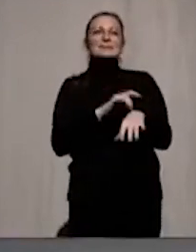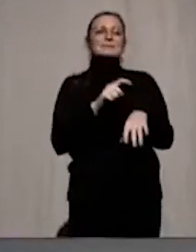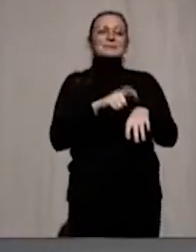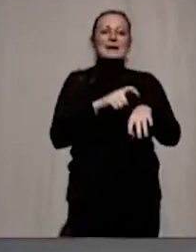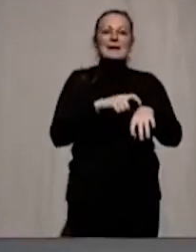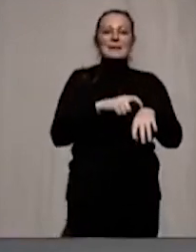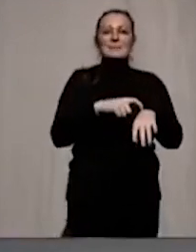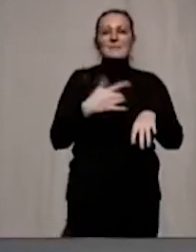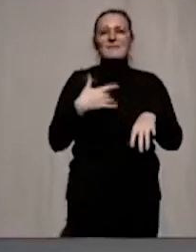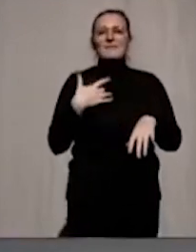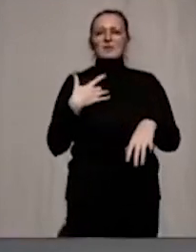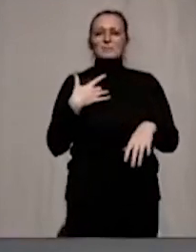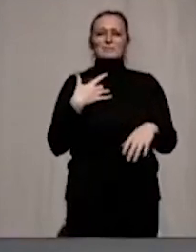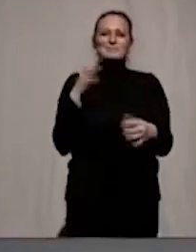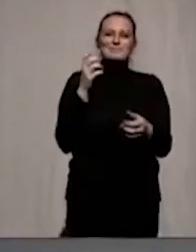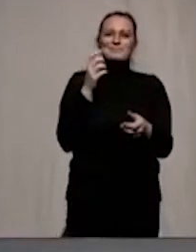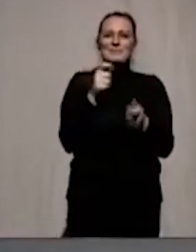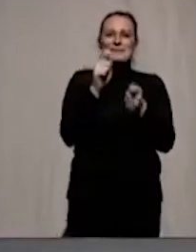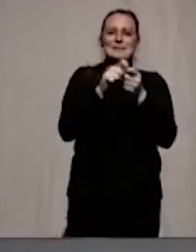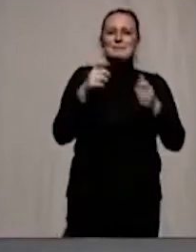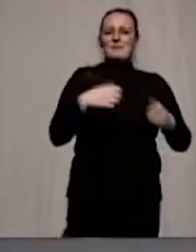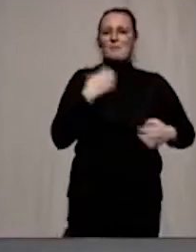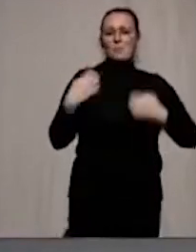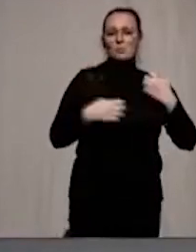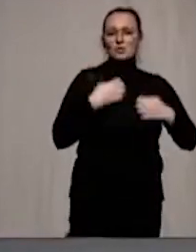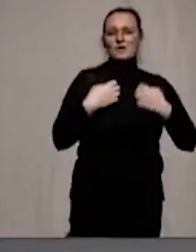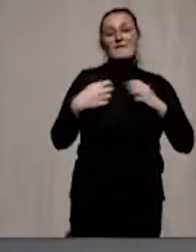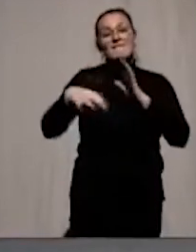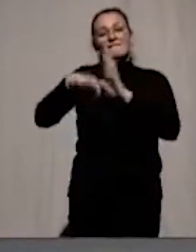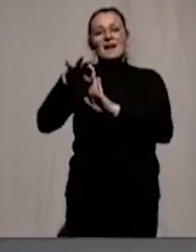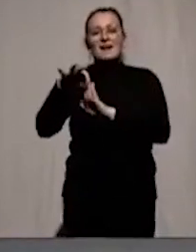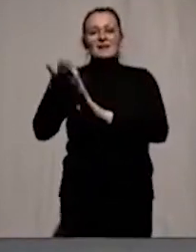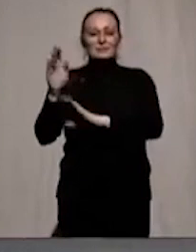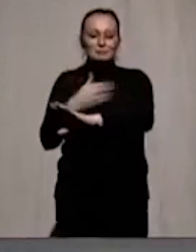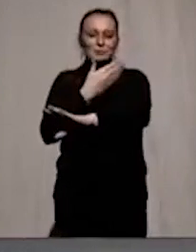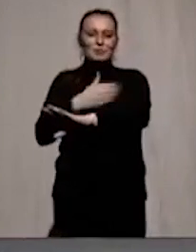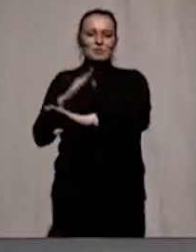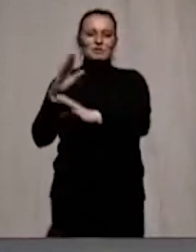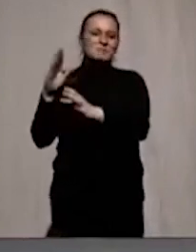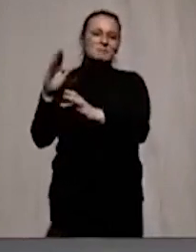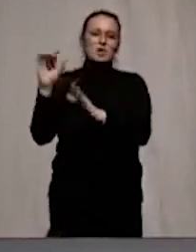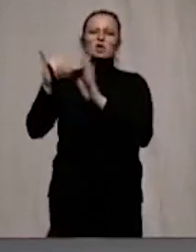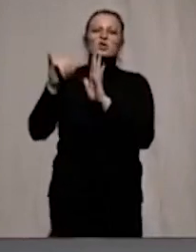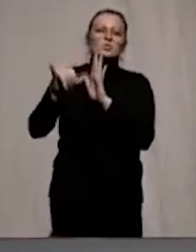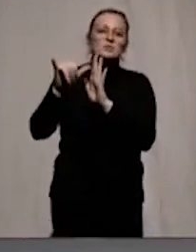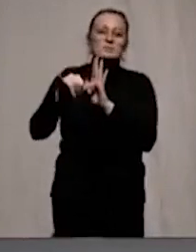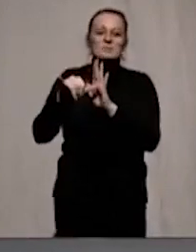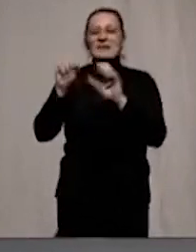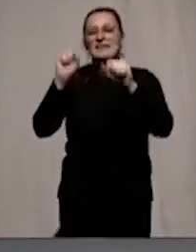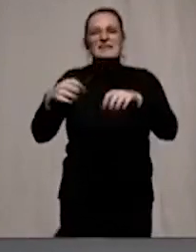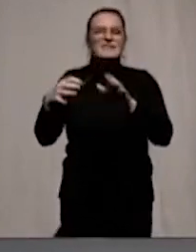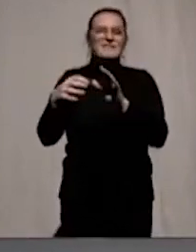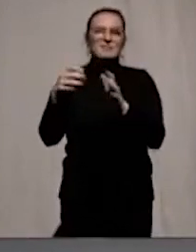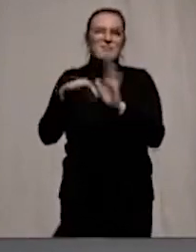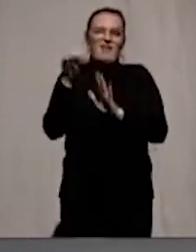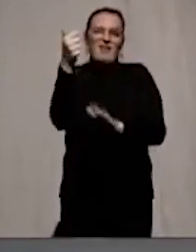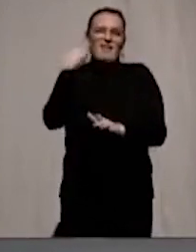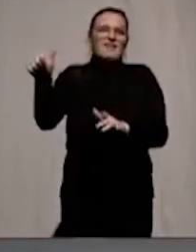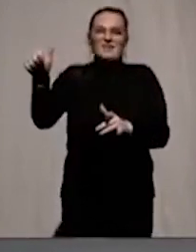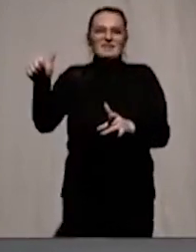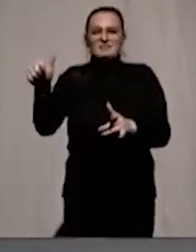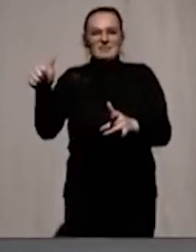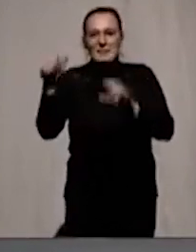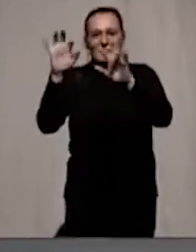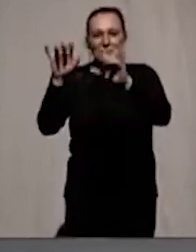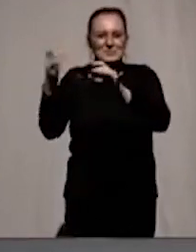then, pick an instrumental. You can usually find instrumentals on YouTube if you literally just search this type beat or emotional instrumental or acoustic